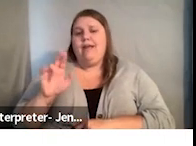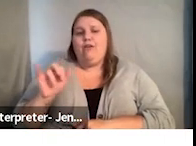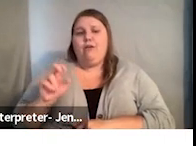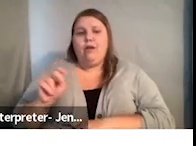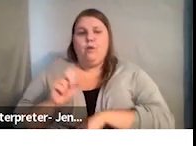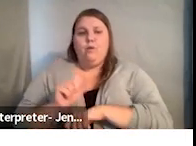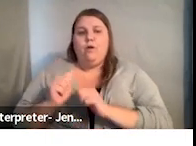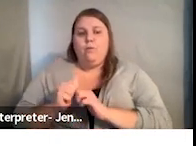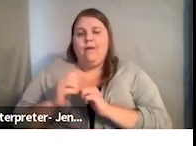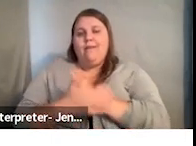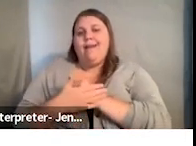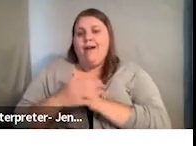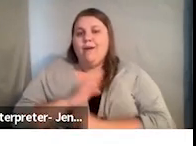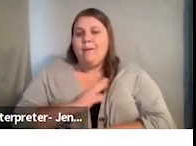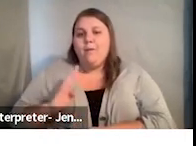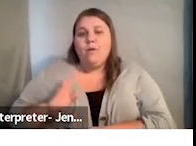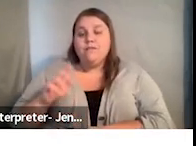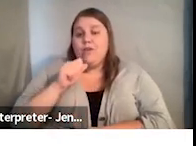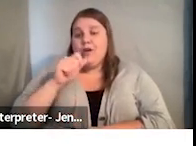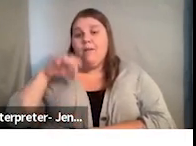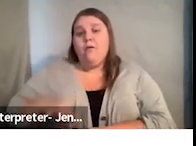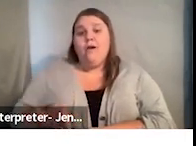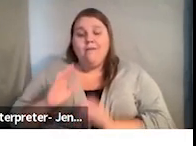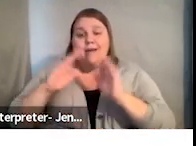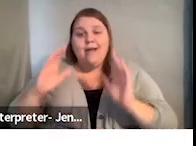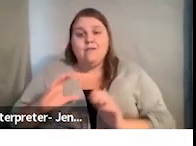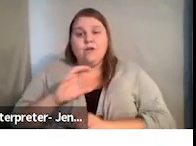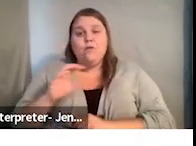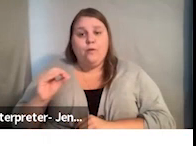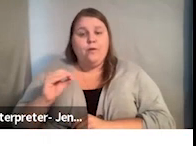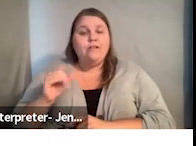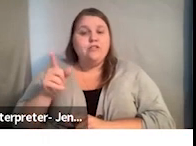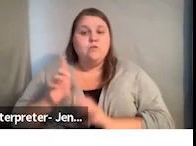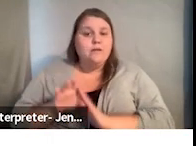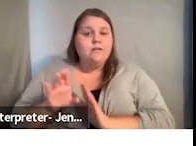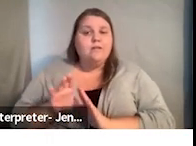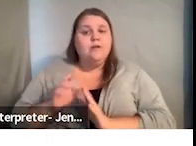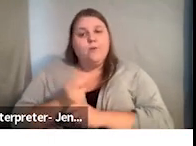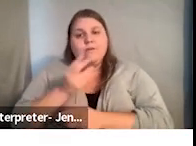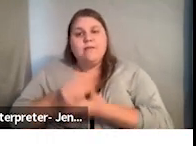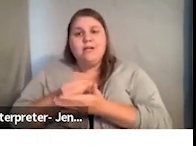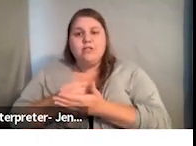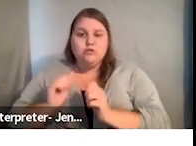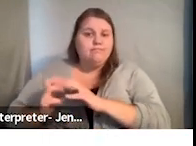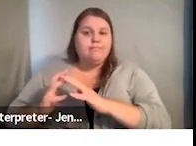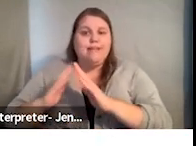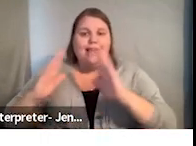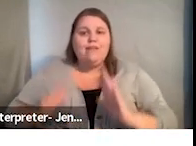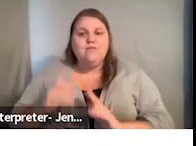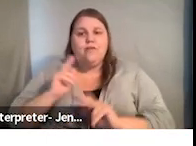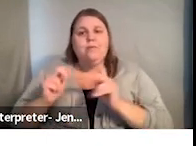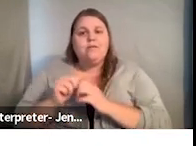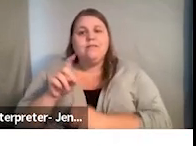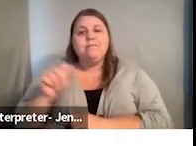nonprofit housing corporations who use these funds to develop housing for people with developmental disabilities. These funds are